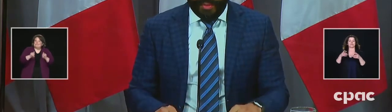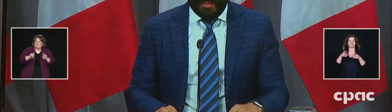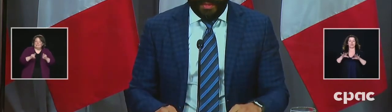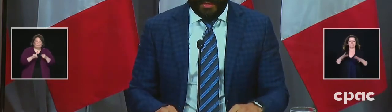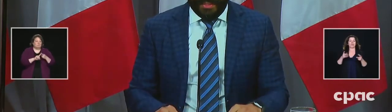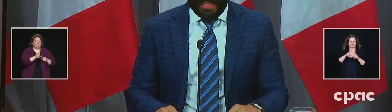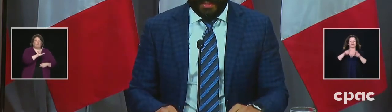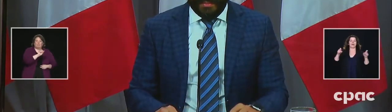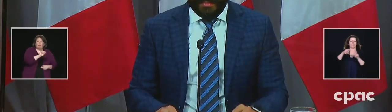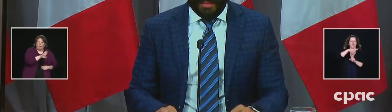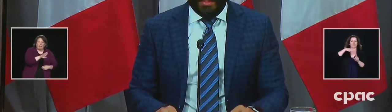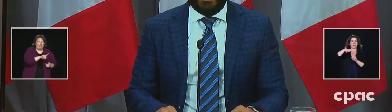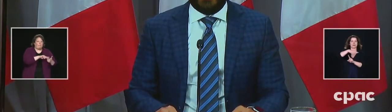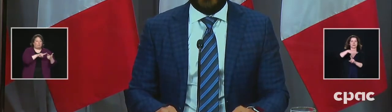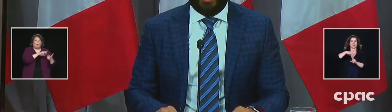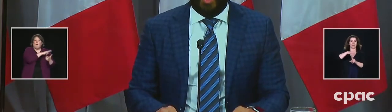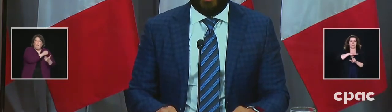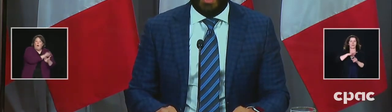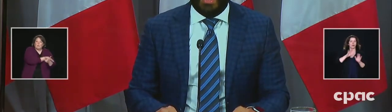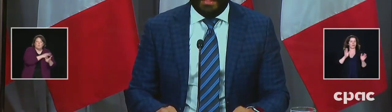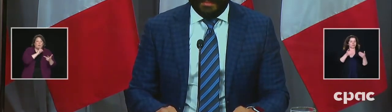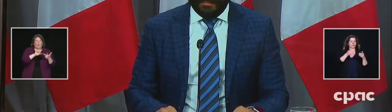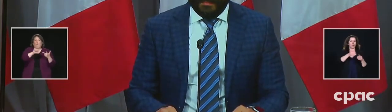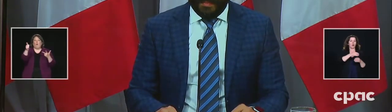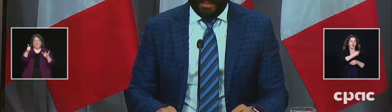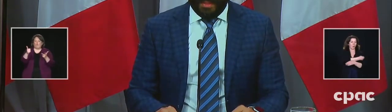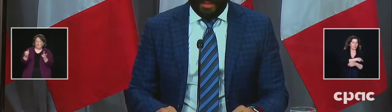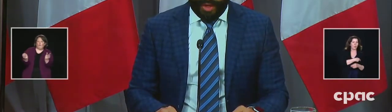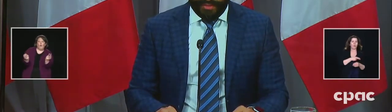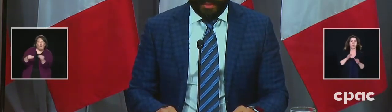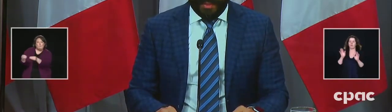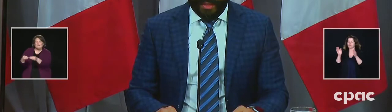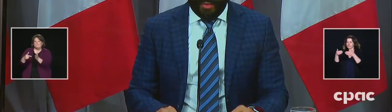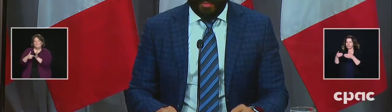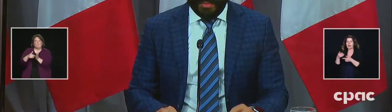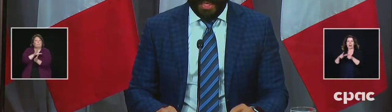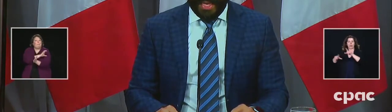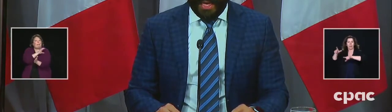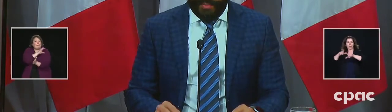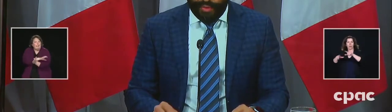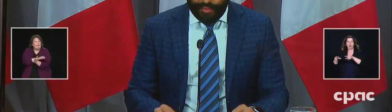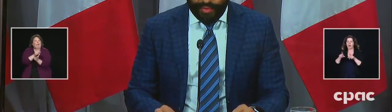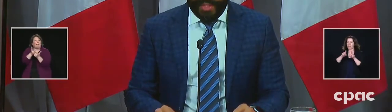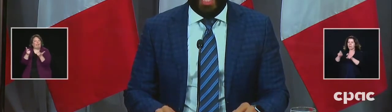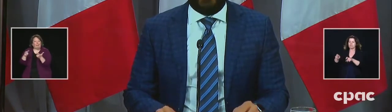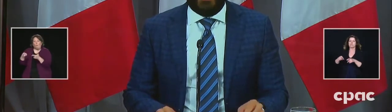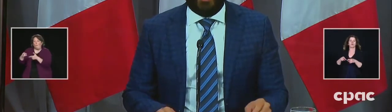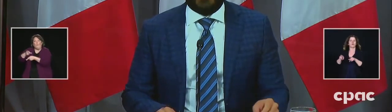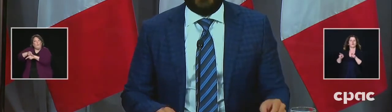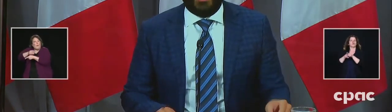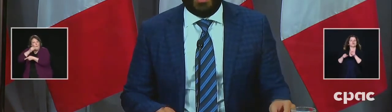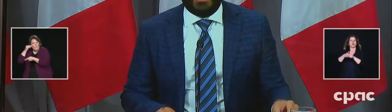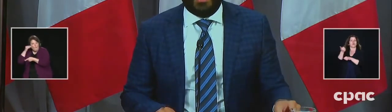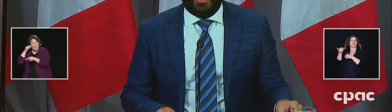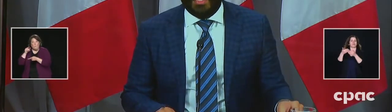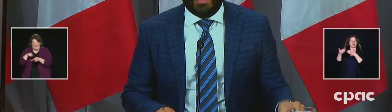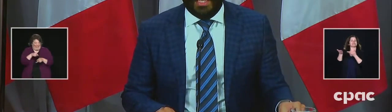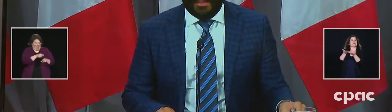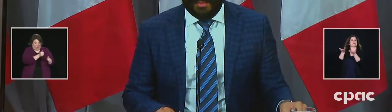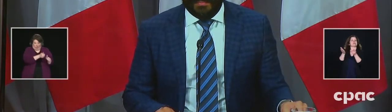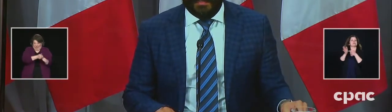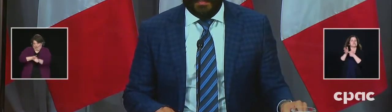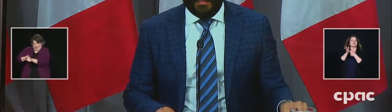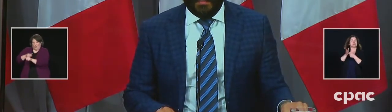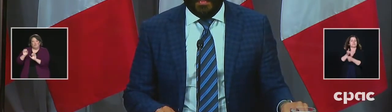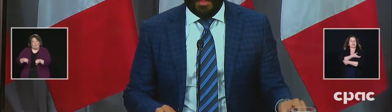localized point of care settings, such as local clinics, long-term care homes, and our more rural and remote communities across the